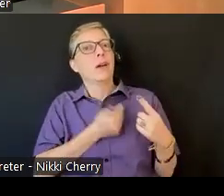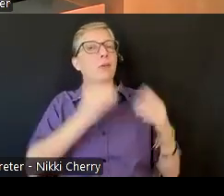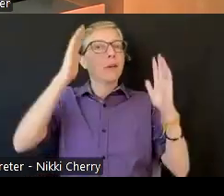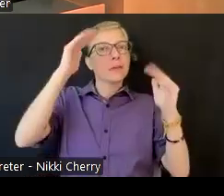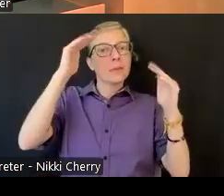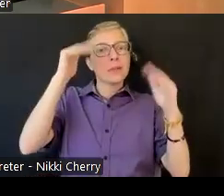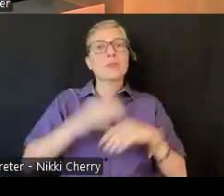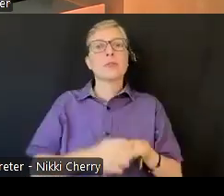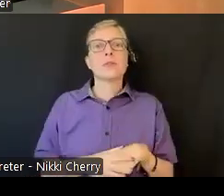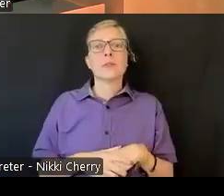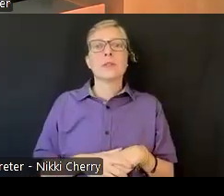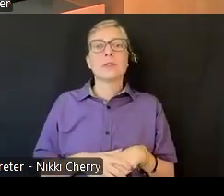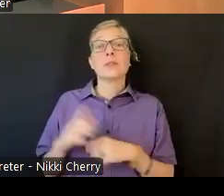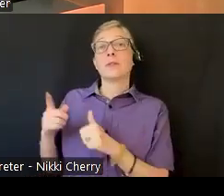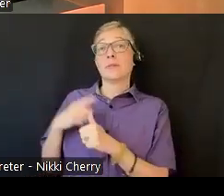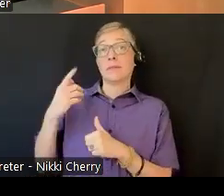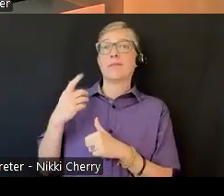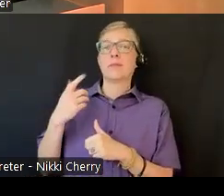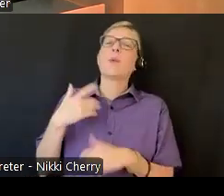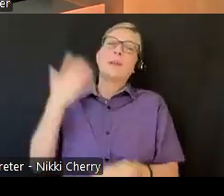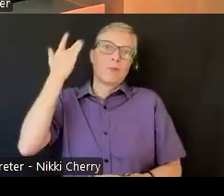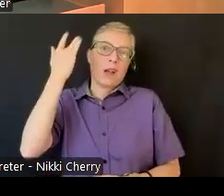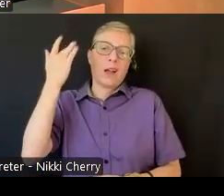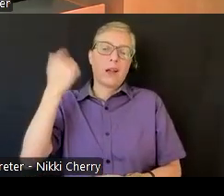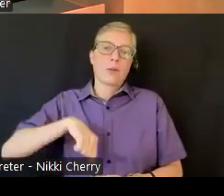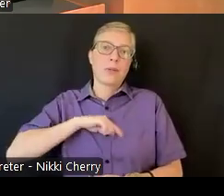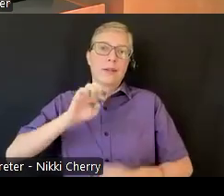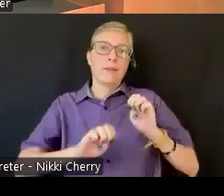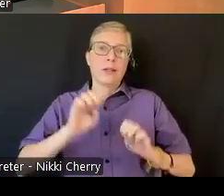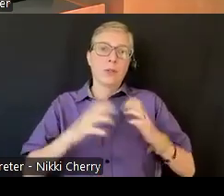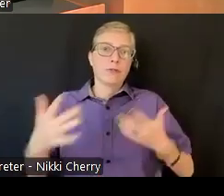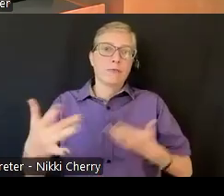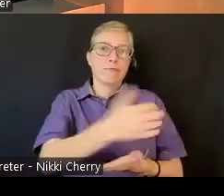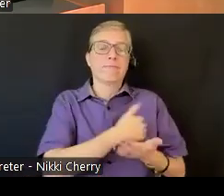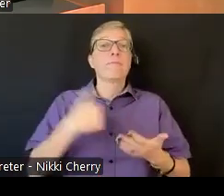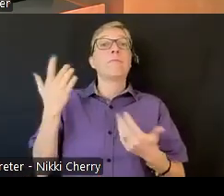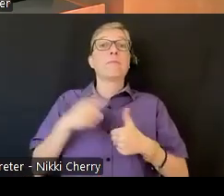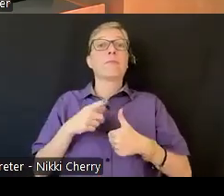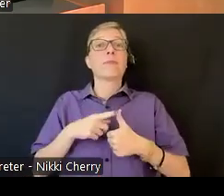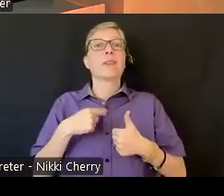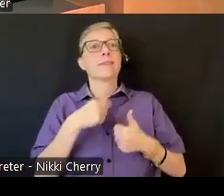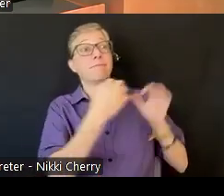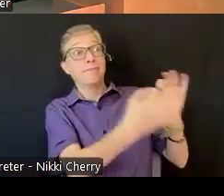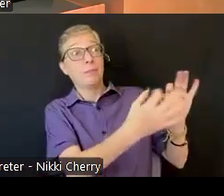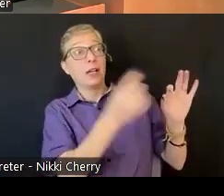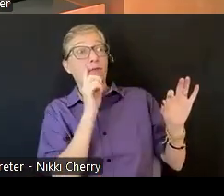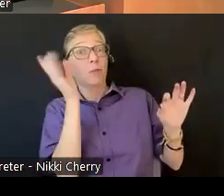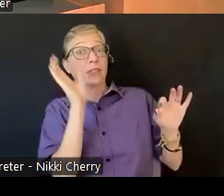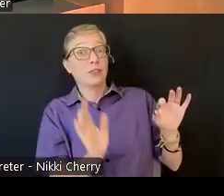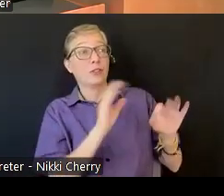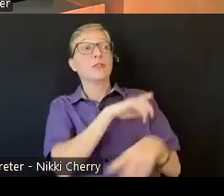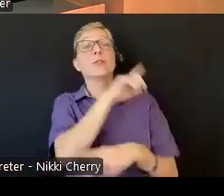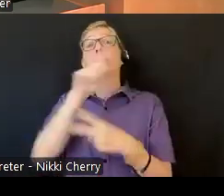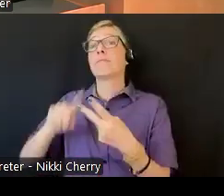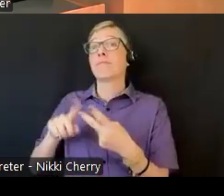reasons. One, to give feedback to our presenters, but also for you to receive continuing education credit if that's something that's important for you. For